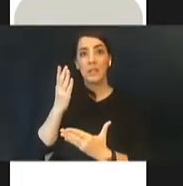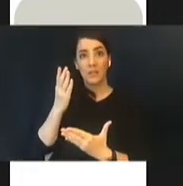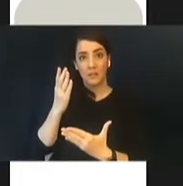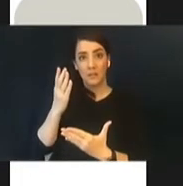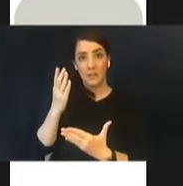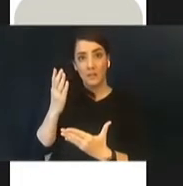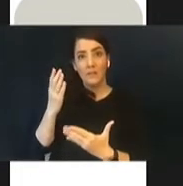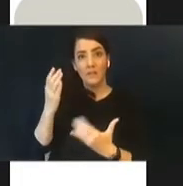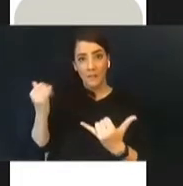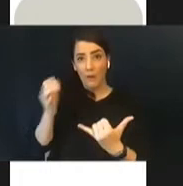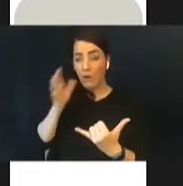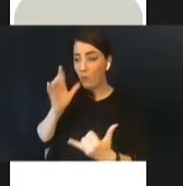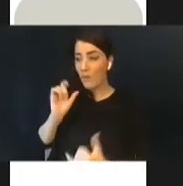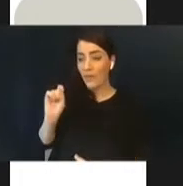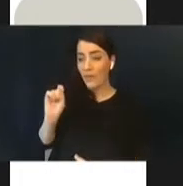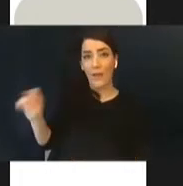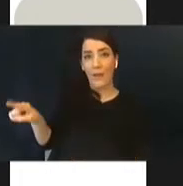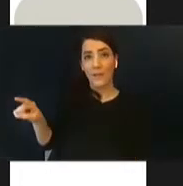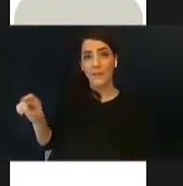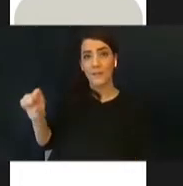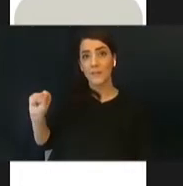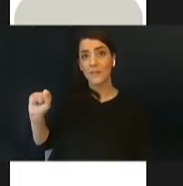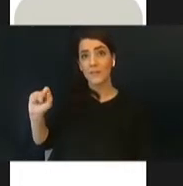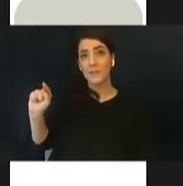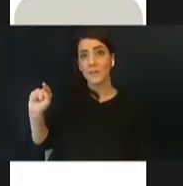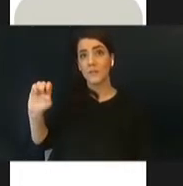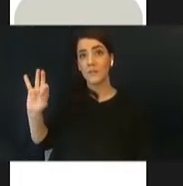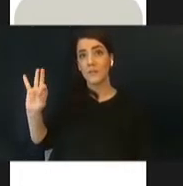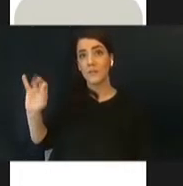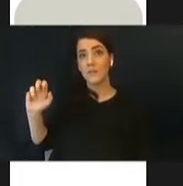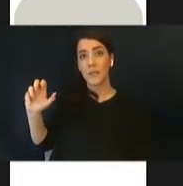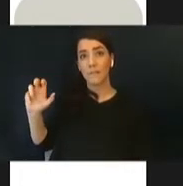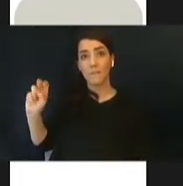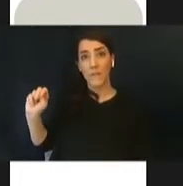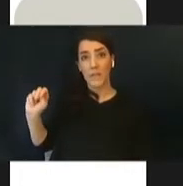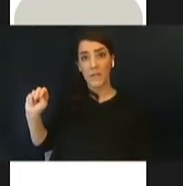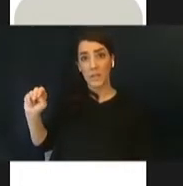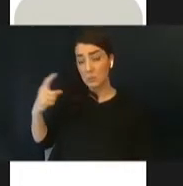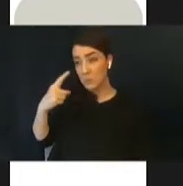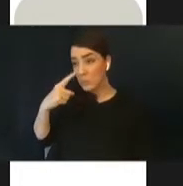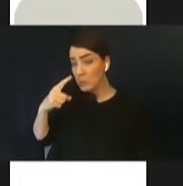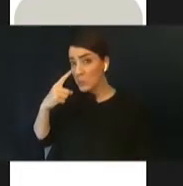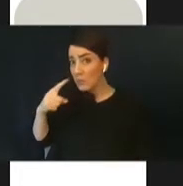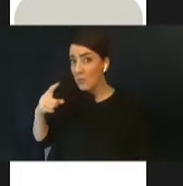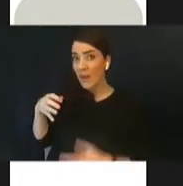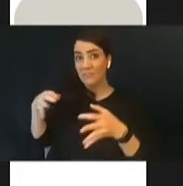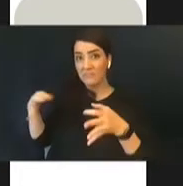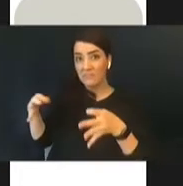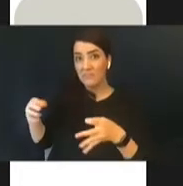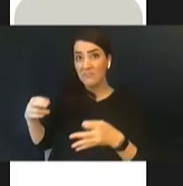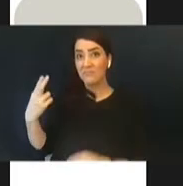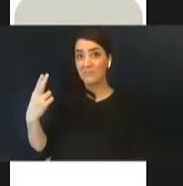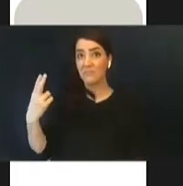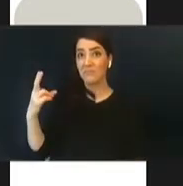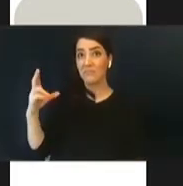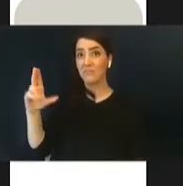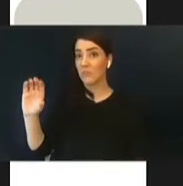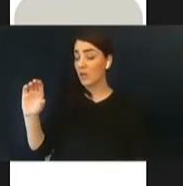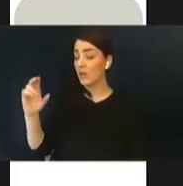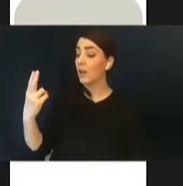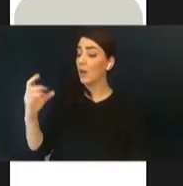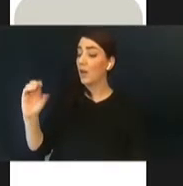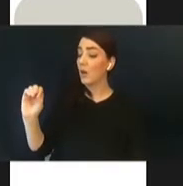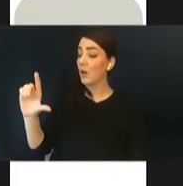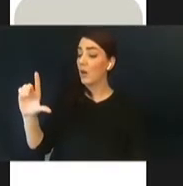Stefan could you please give us a, a bit of an overview of the Haldemar genocide? Yes, absolutely. Thank you.